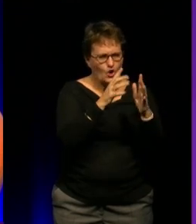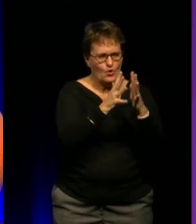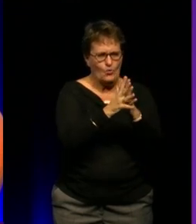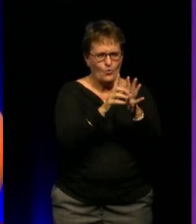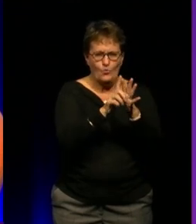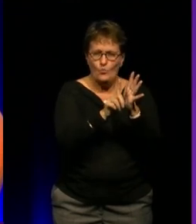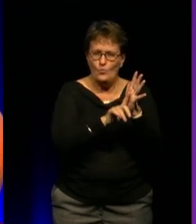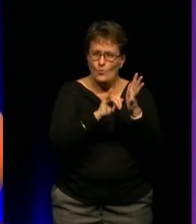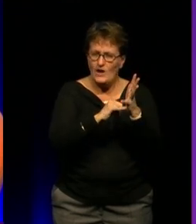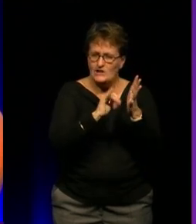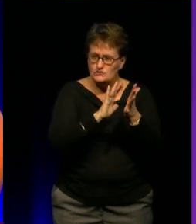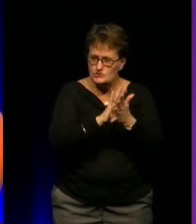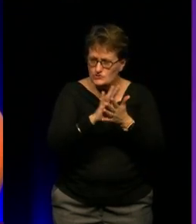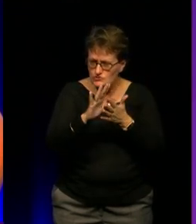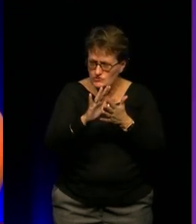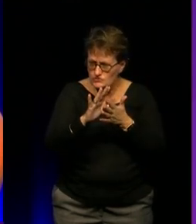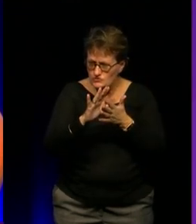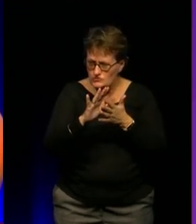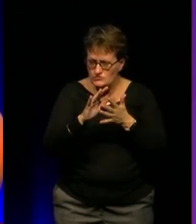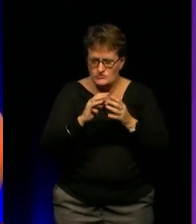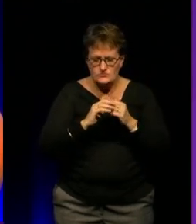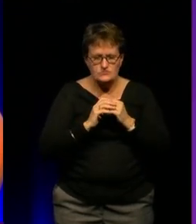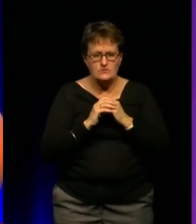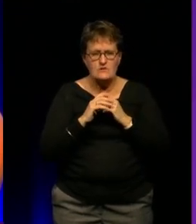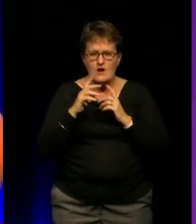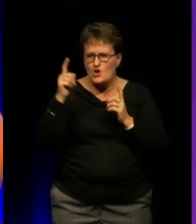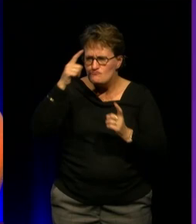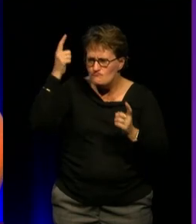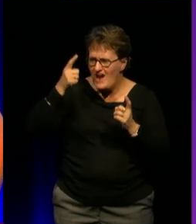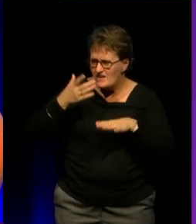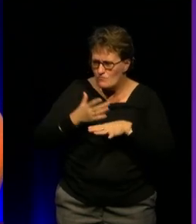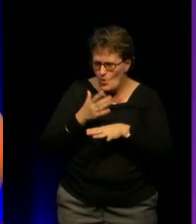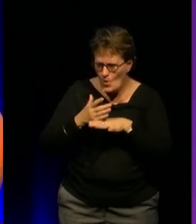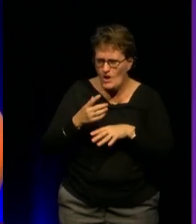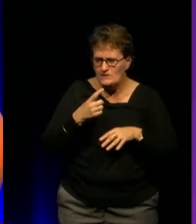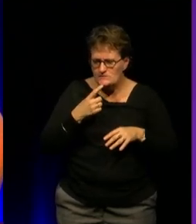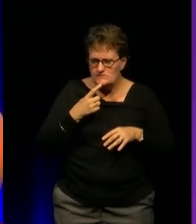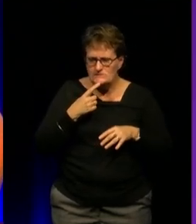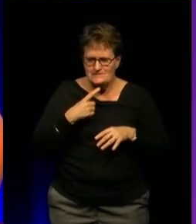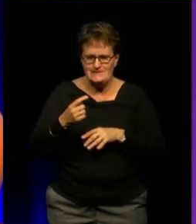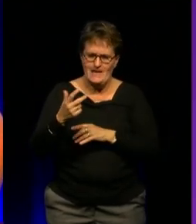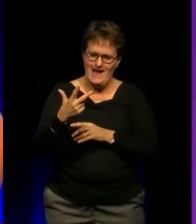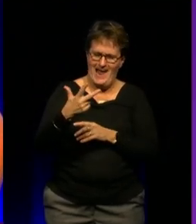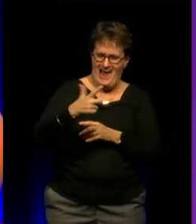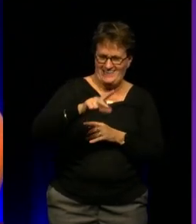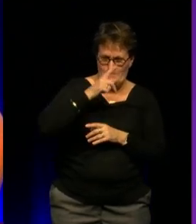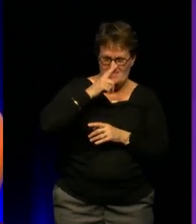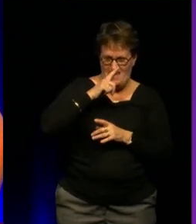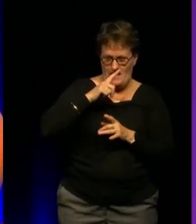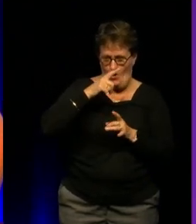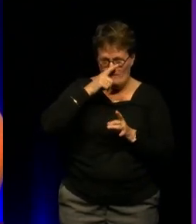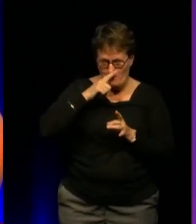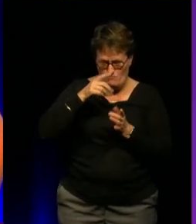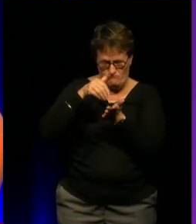CEO of GE for many years, kind of rated at the end of his career that he got as good as 80% at recruitment and finding